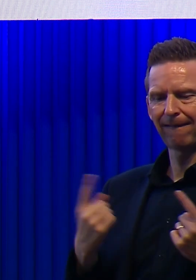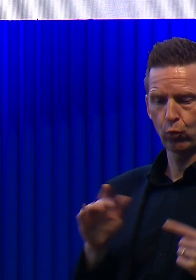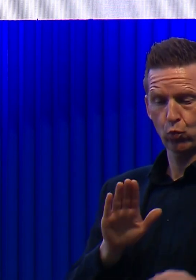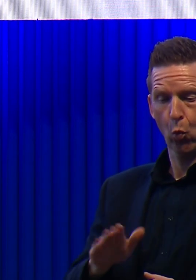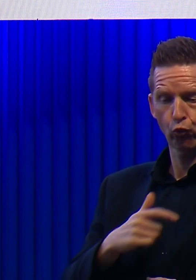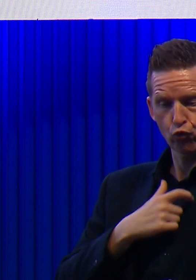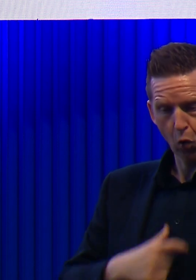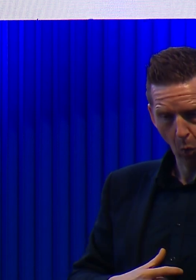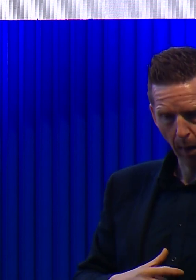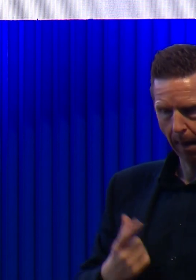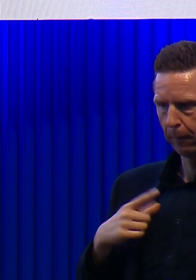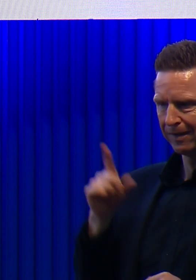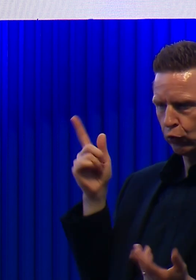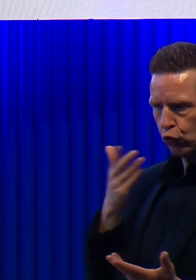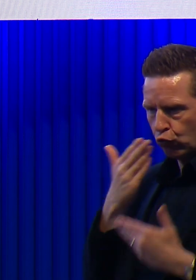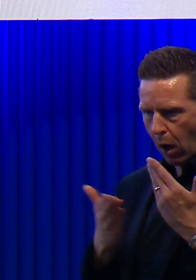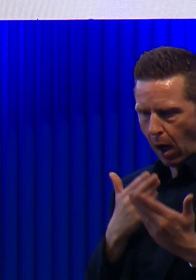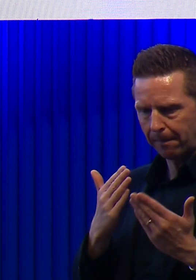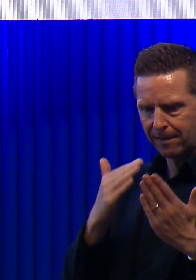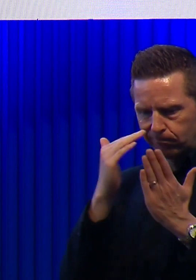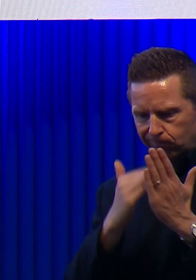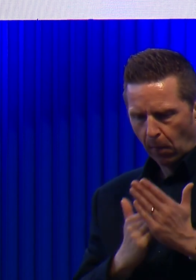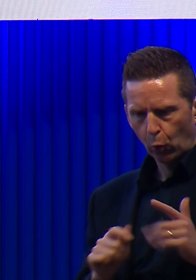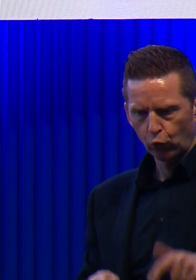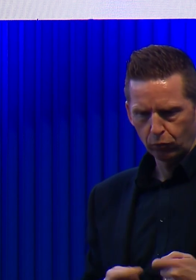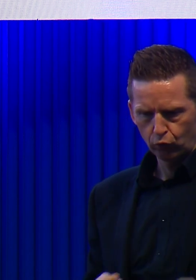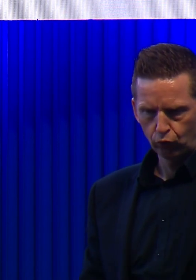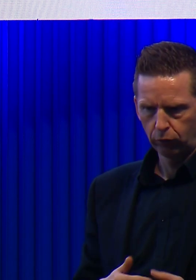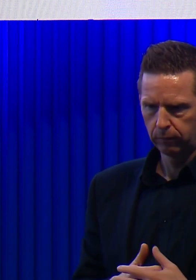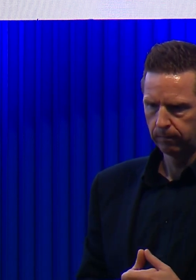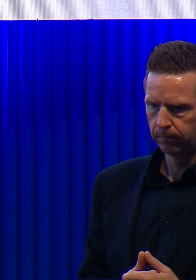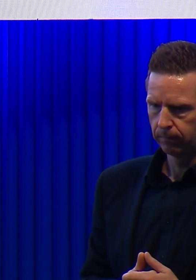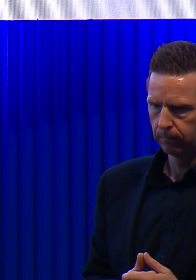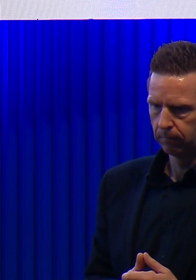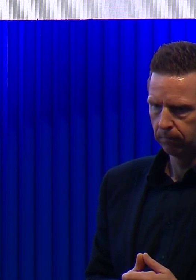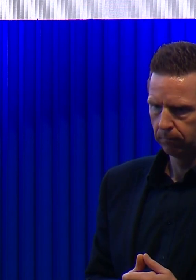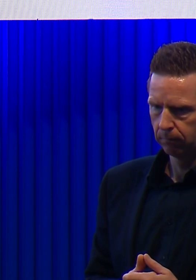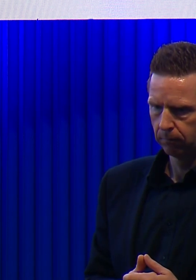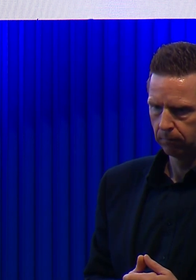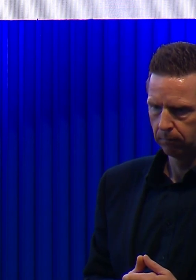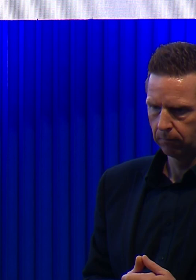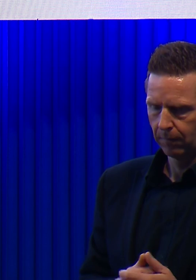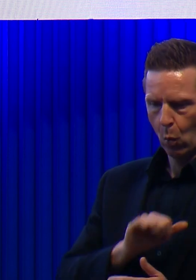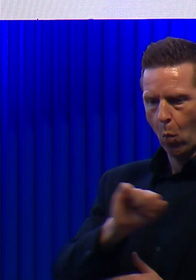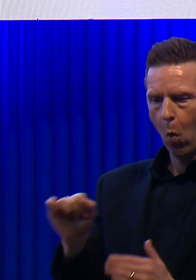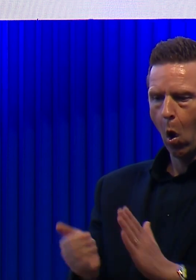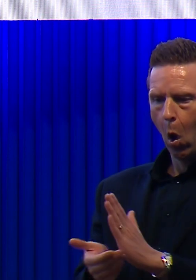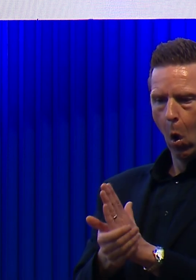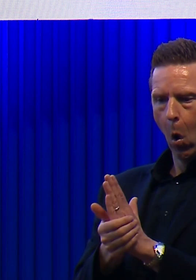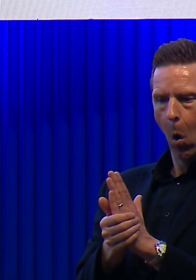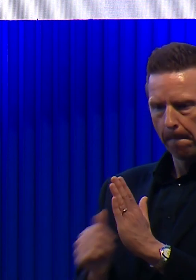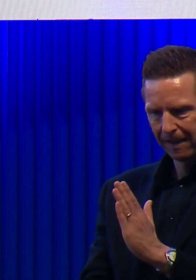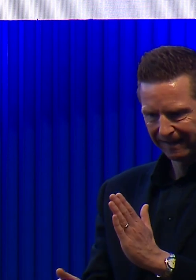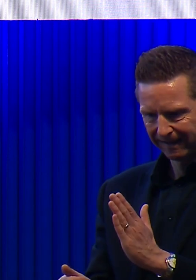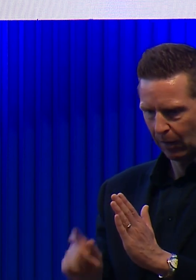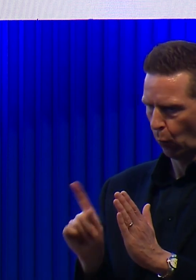But the disciplines, takeaway number 4, will depend then on the organizational